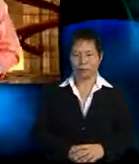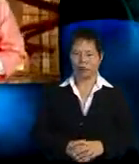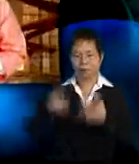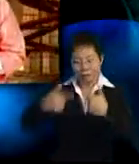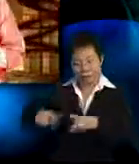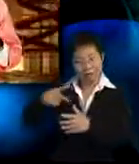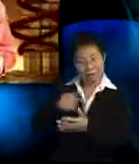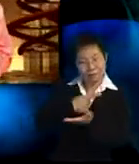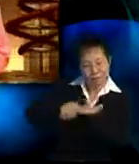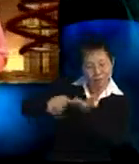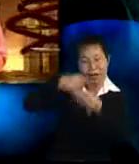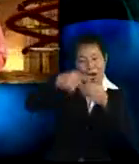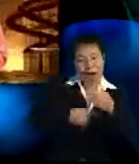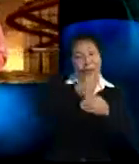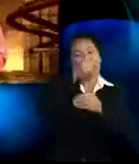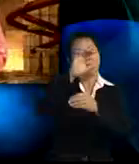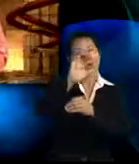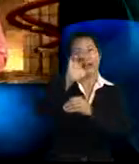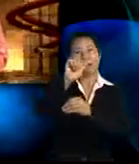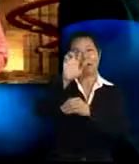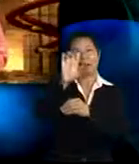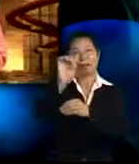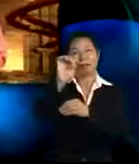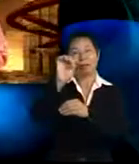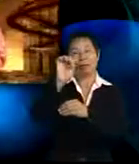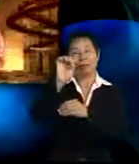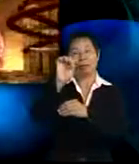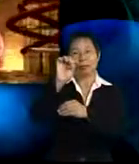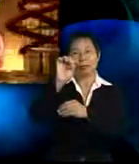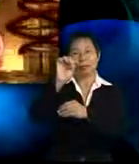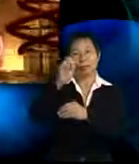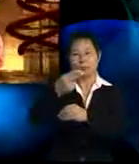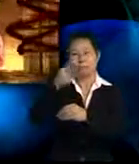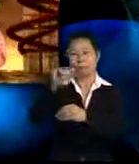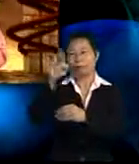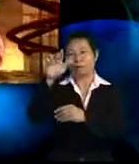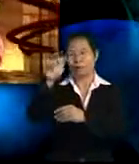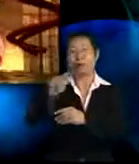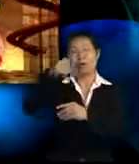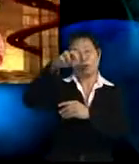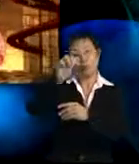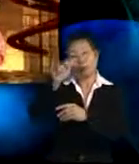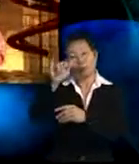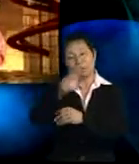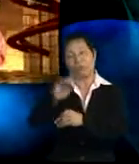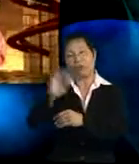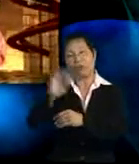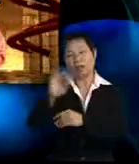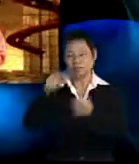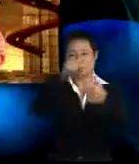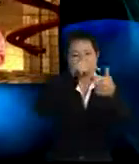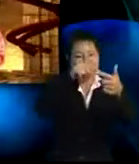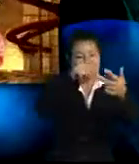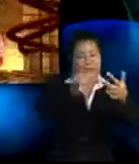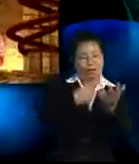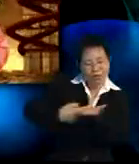Let's discuss on carbohydrates, proteins, and fats first. We shall discuss these three nutrients